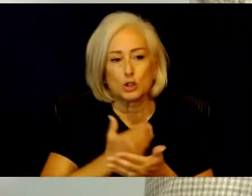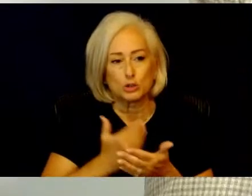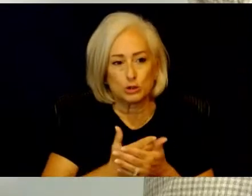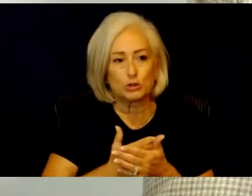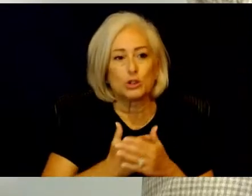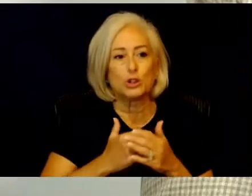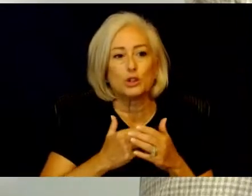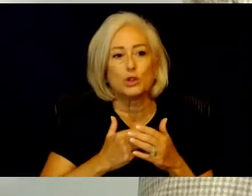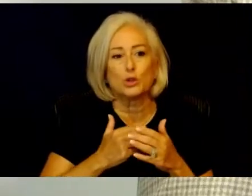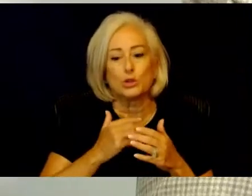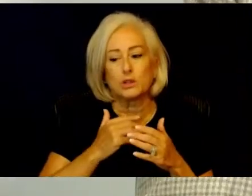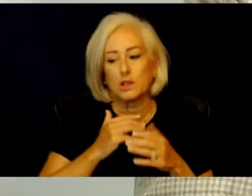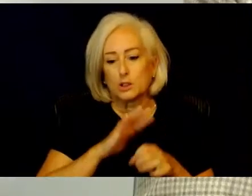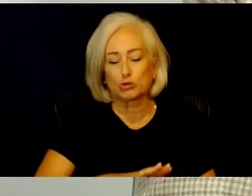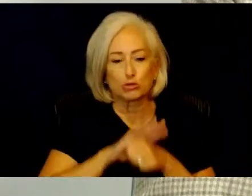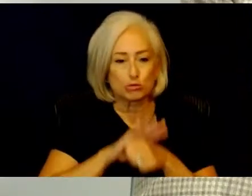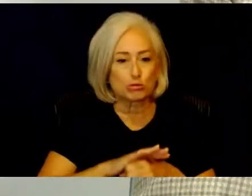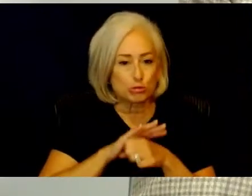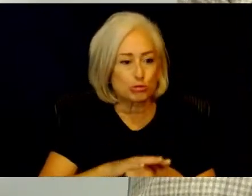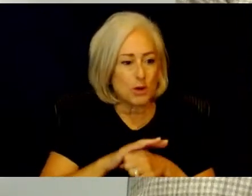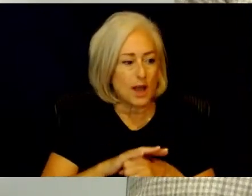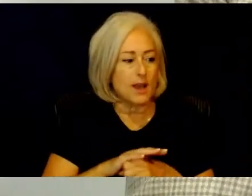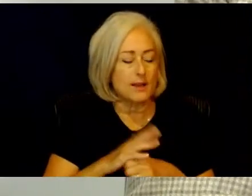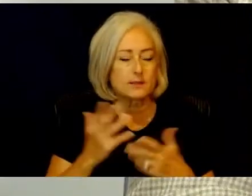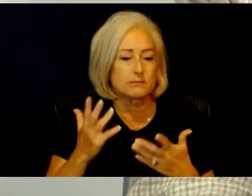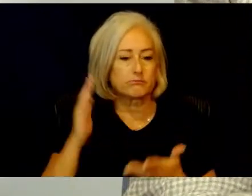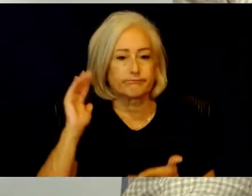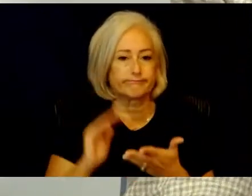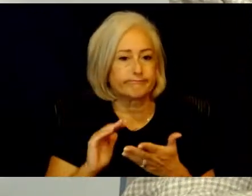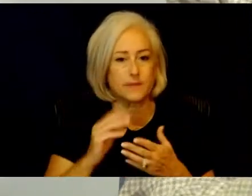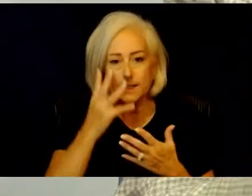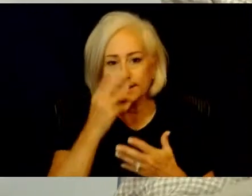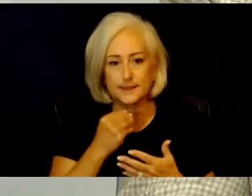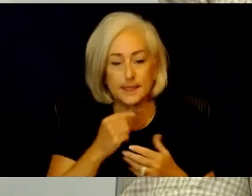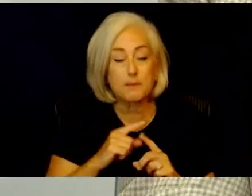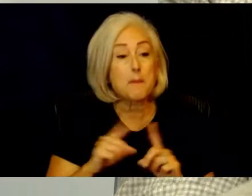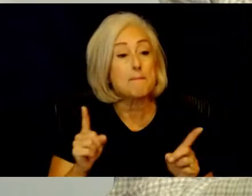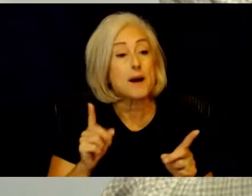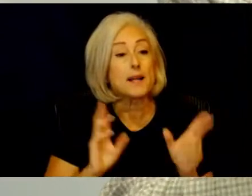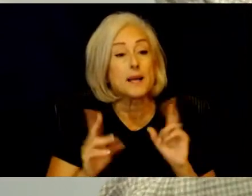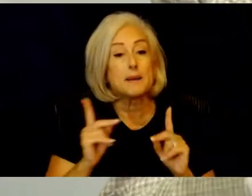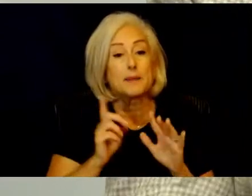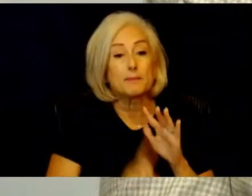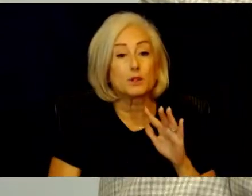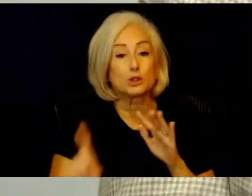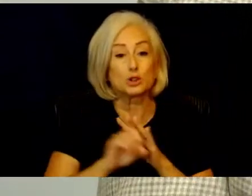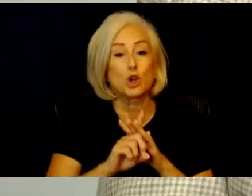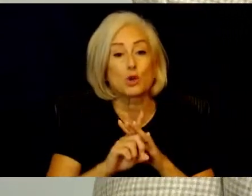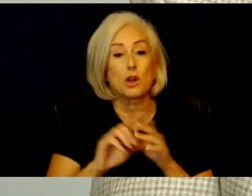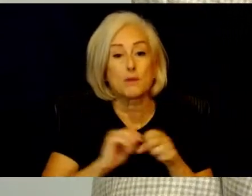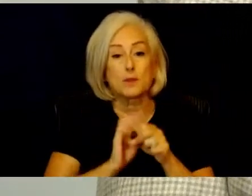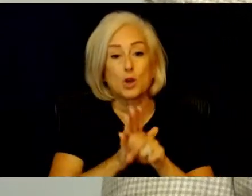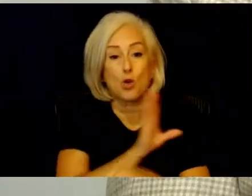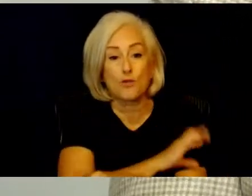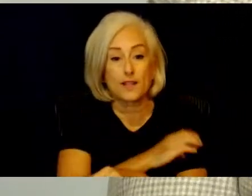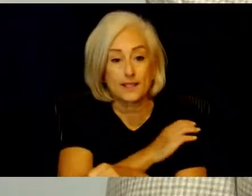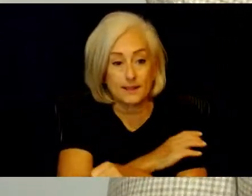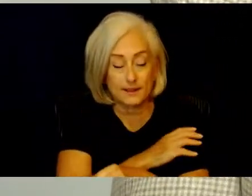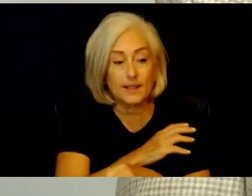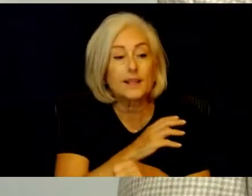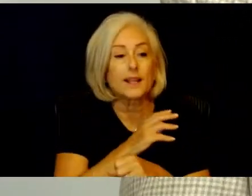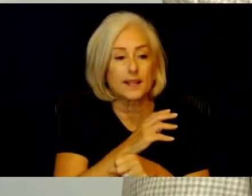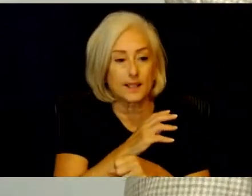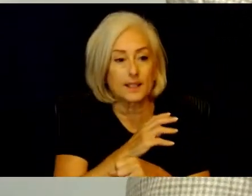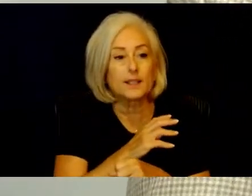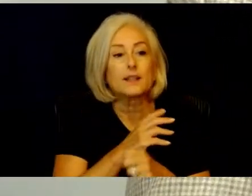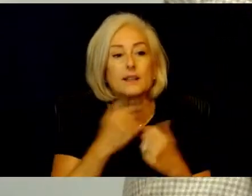stressful. People got poor sleep. But on the other hand, people, when they showed up to COVID clinics, got detected with more sleep disorders. So I also see